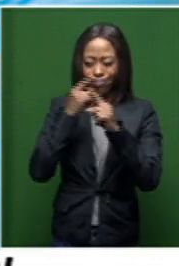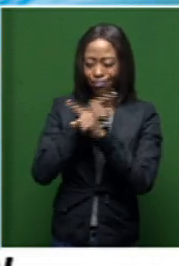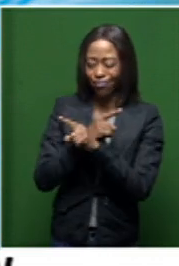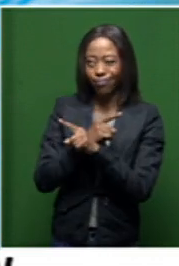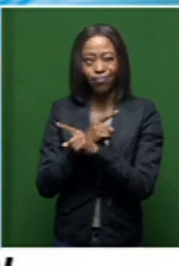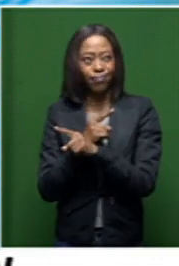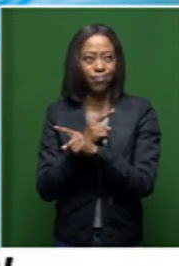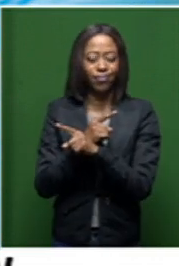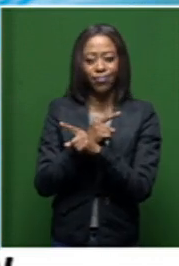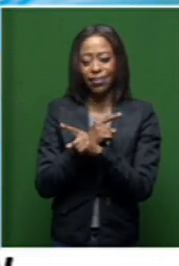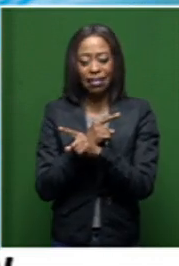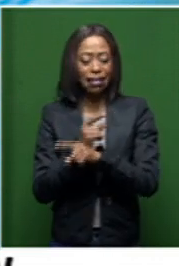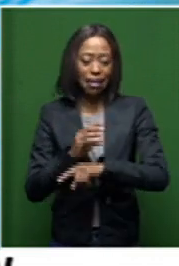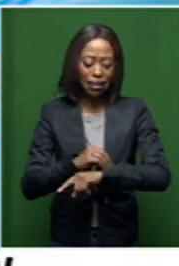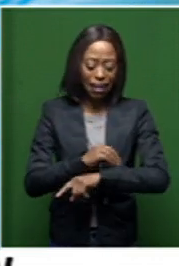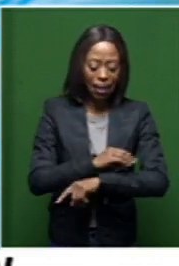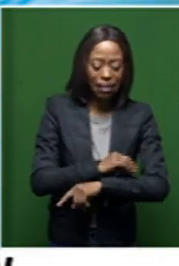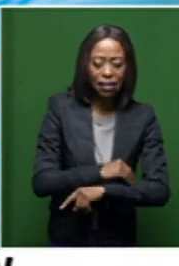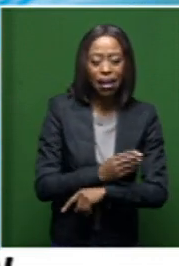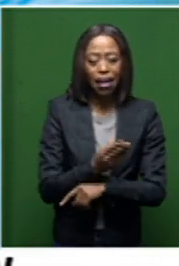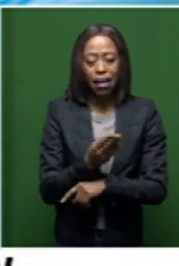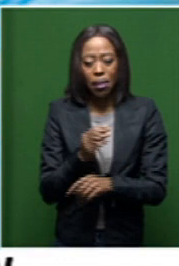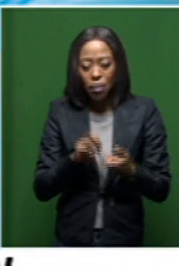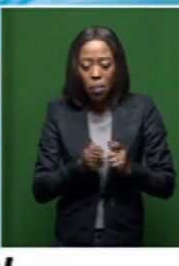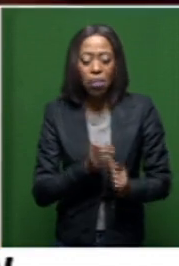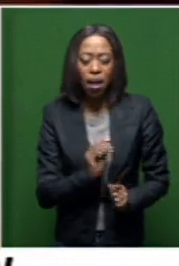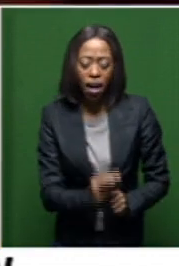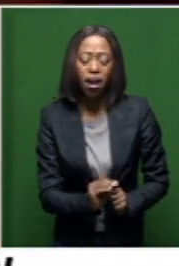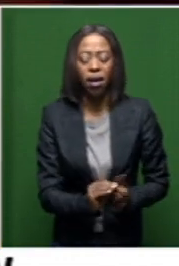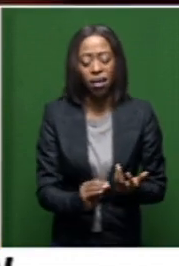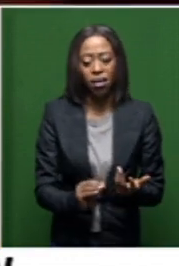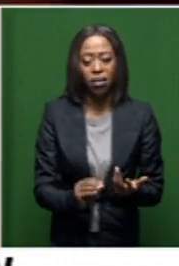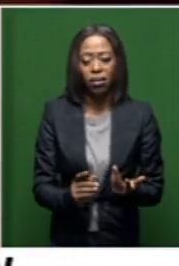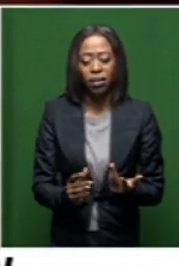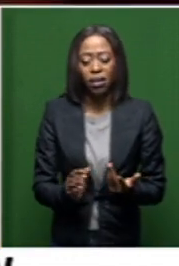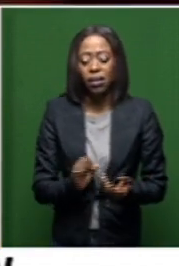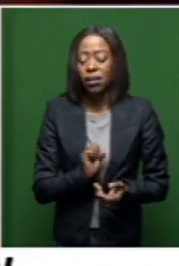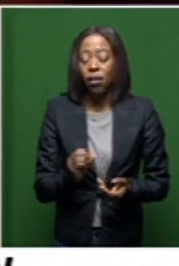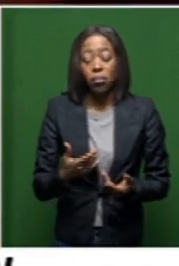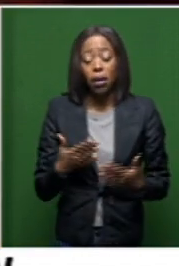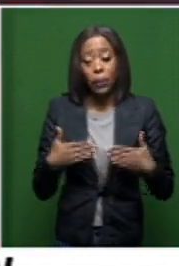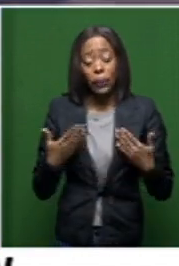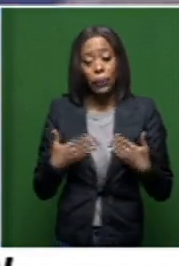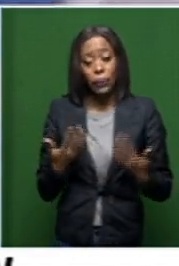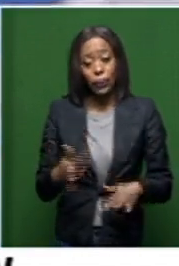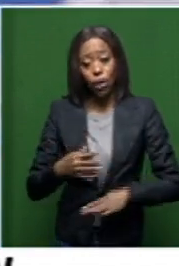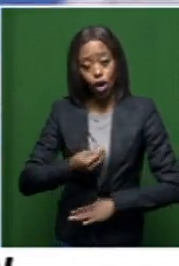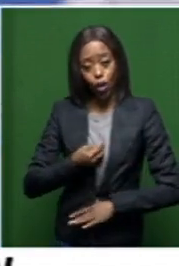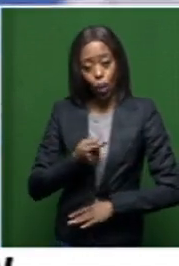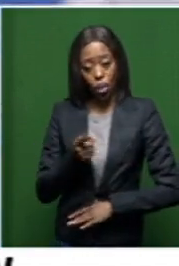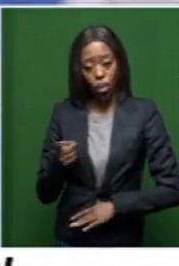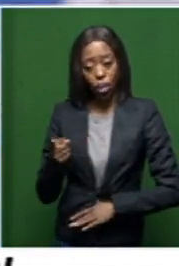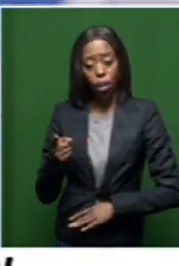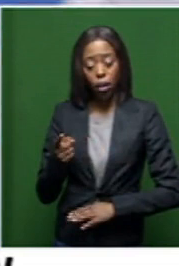and dealing with cancer-related issues at the moment. And yeah, I'm just really delighted that the youth have